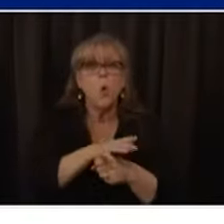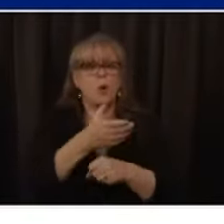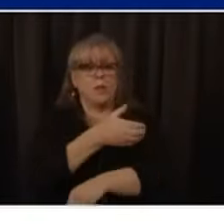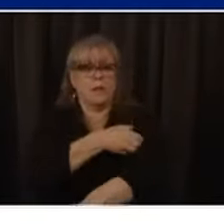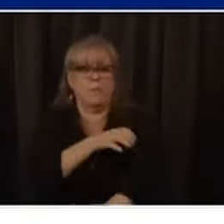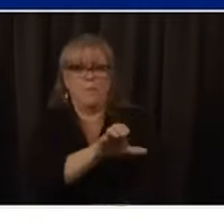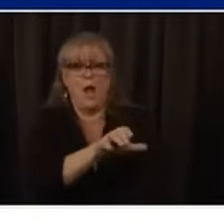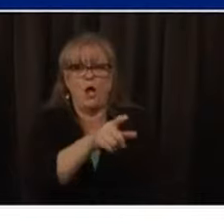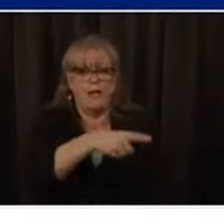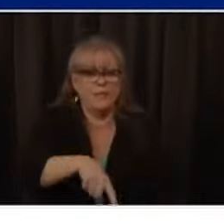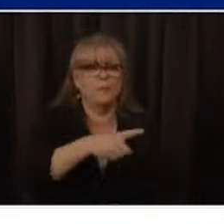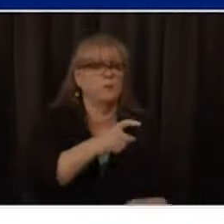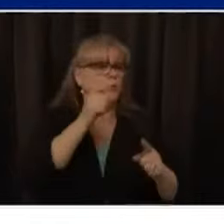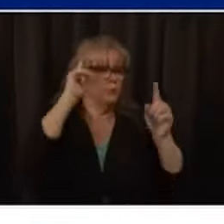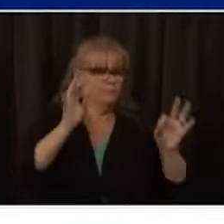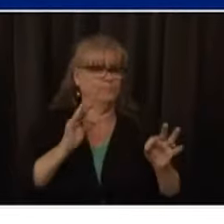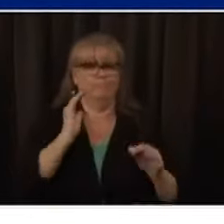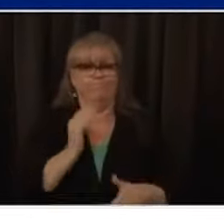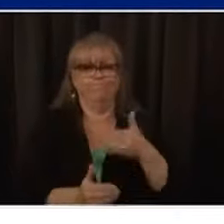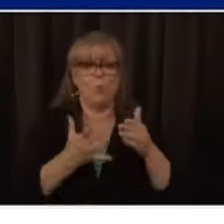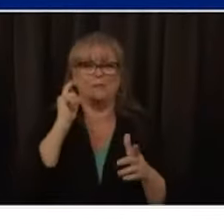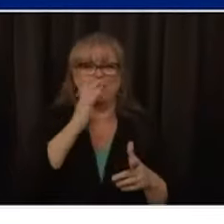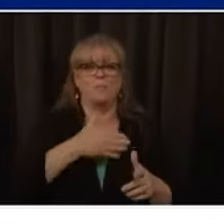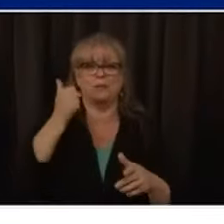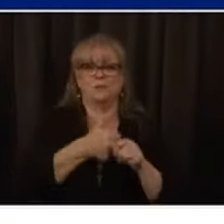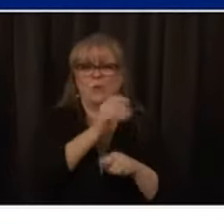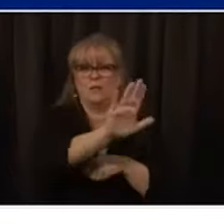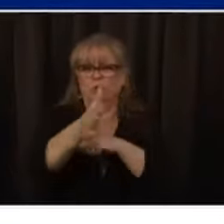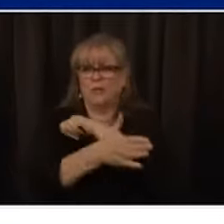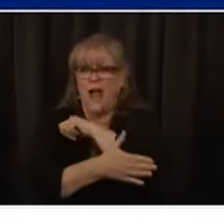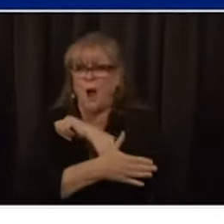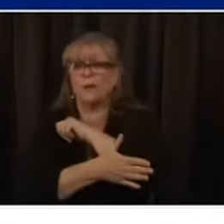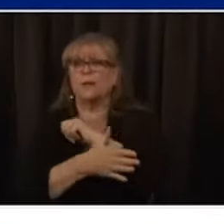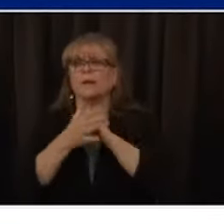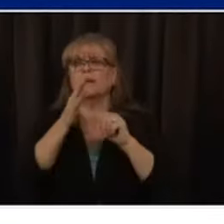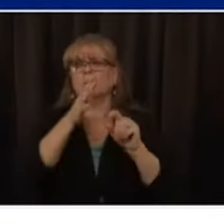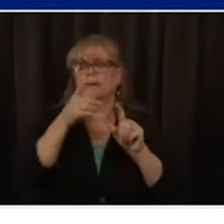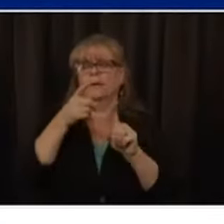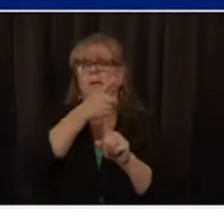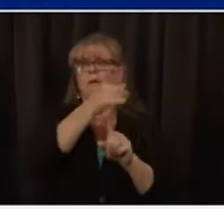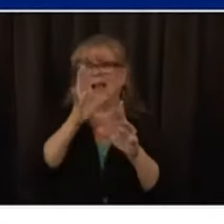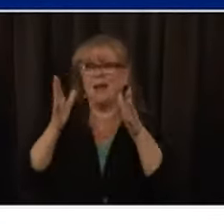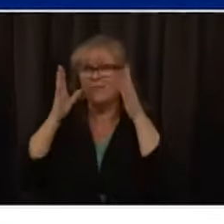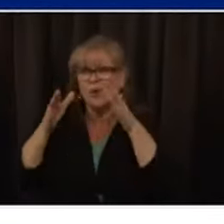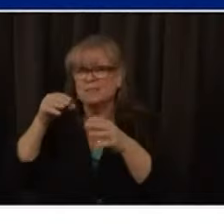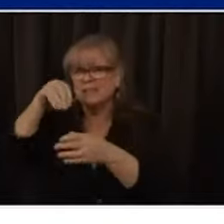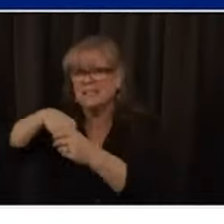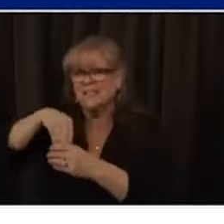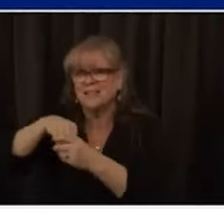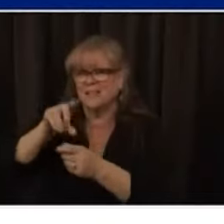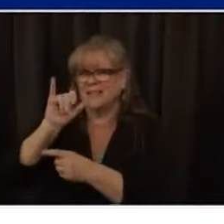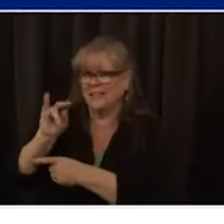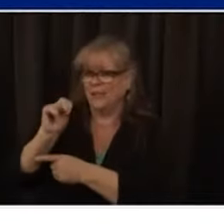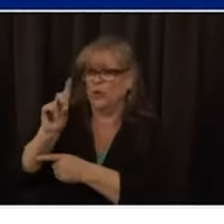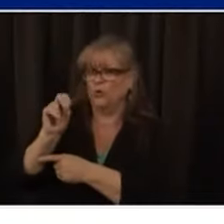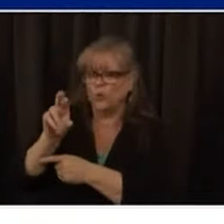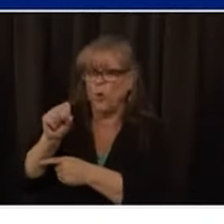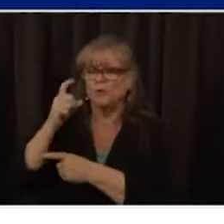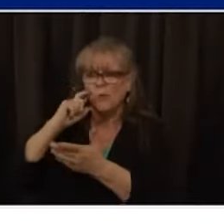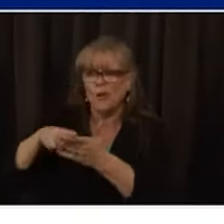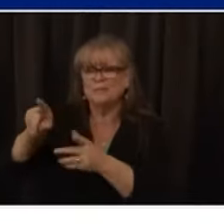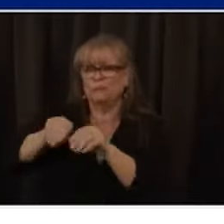especially indoors, where we know the virus is more likely to spread. And it's why we're being so clear